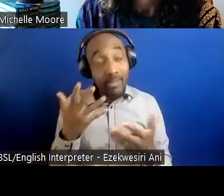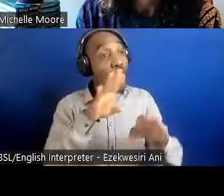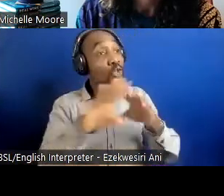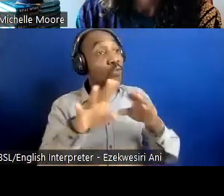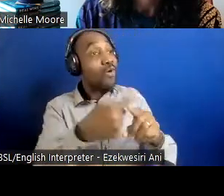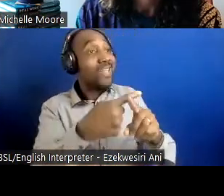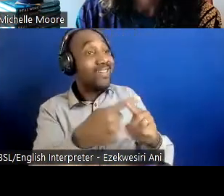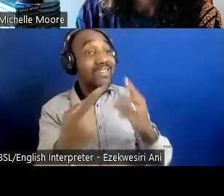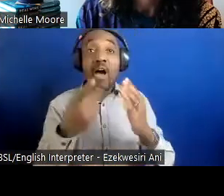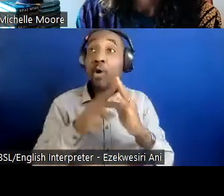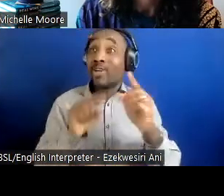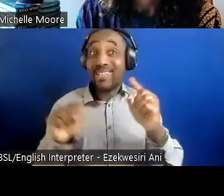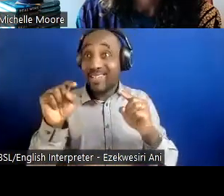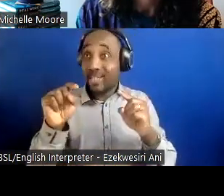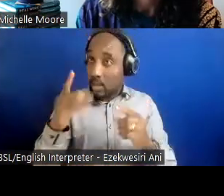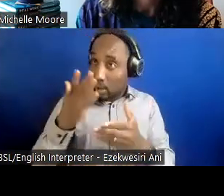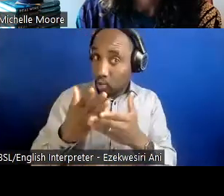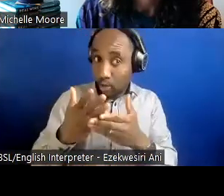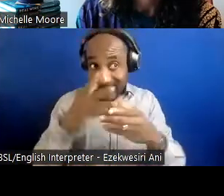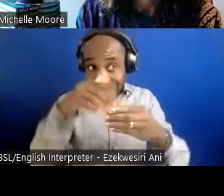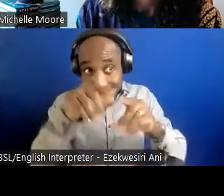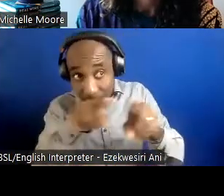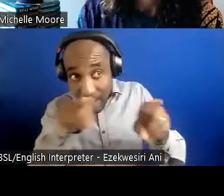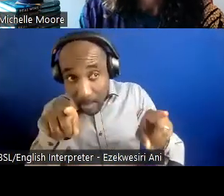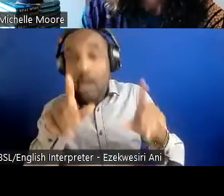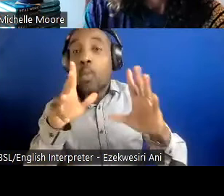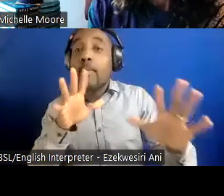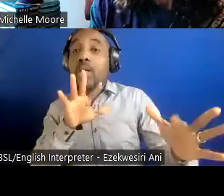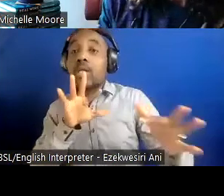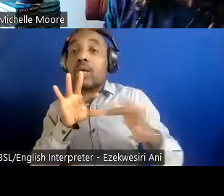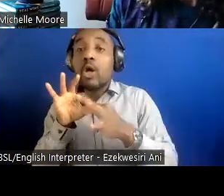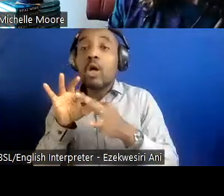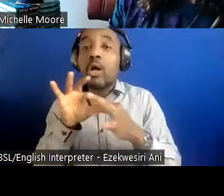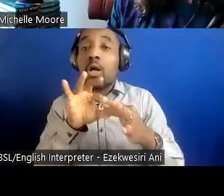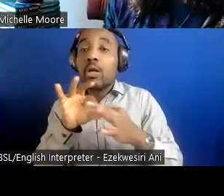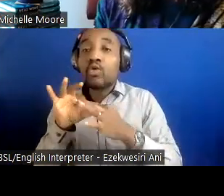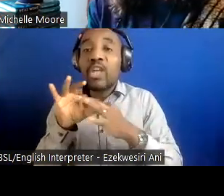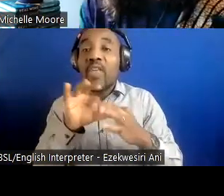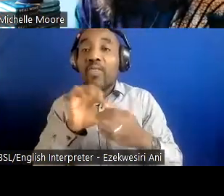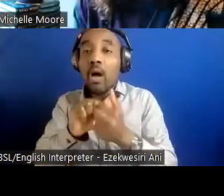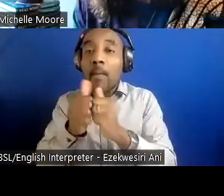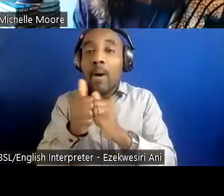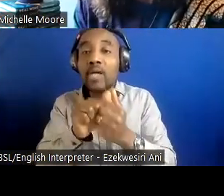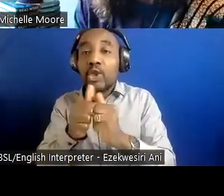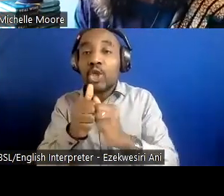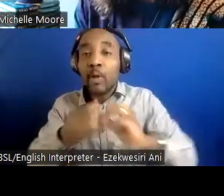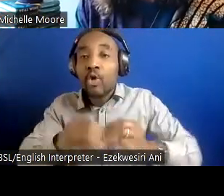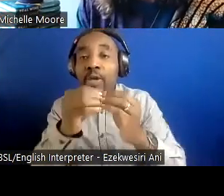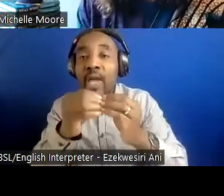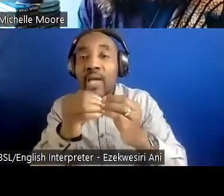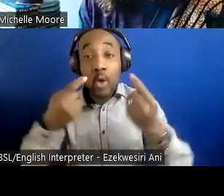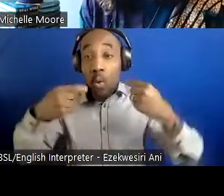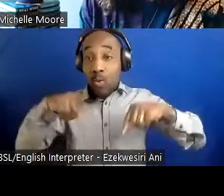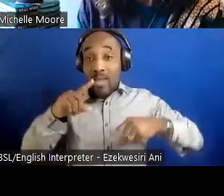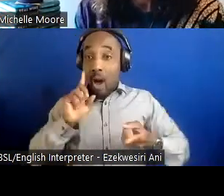other organizations like us, then we have to co-create. We have to acknowledge that we don't have the answers, we don't have the solutions, and that does take